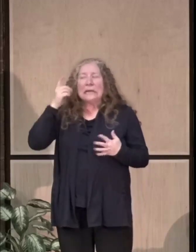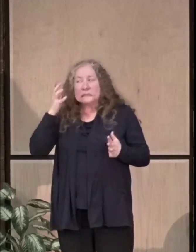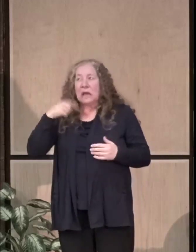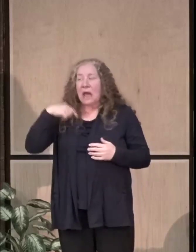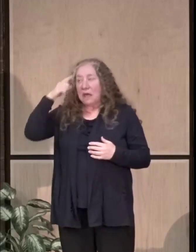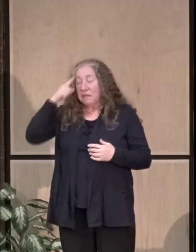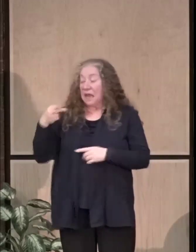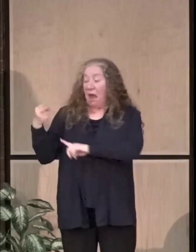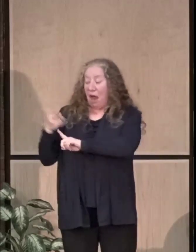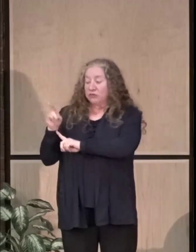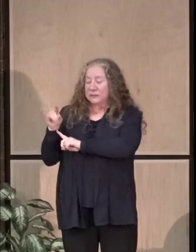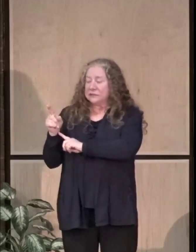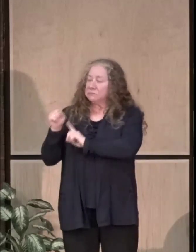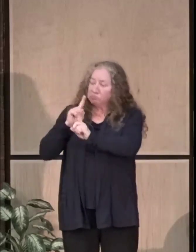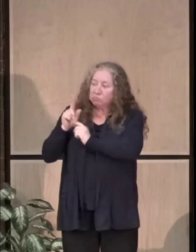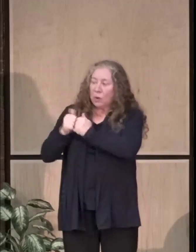conversation with Hodgson